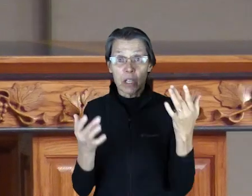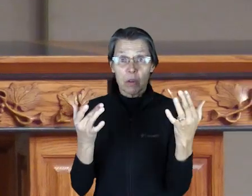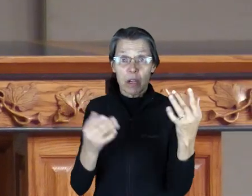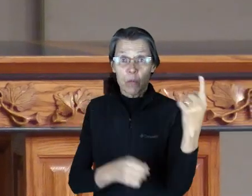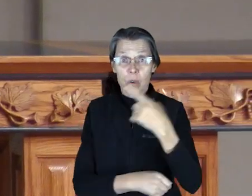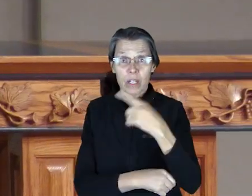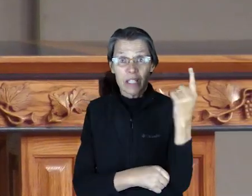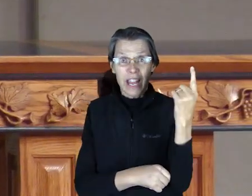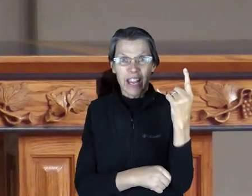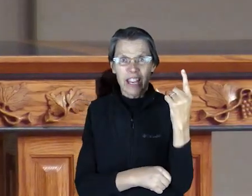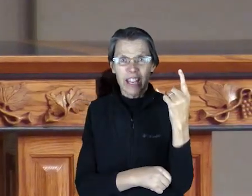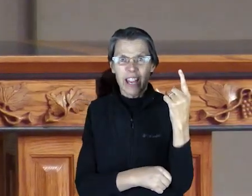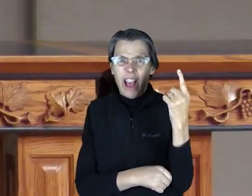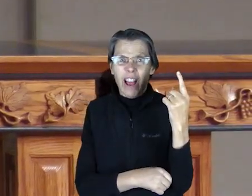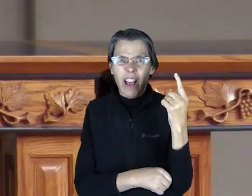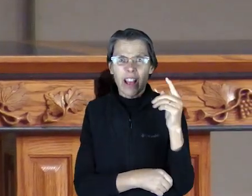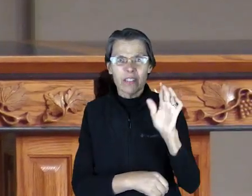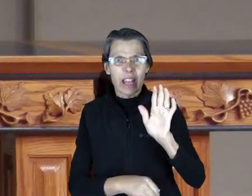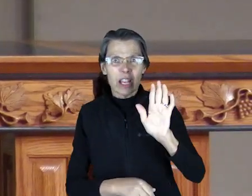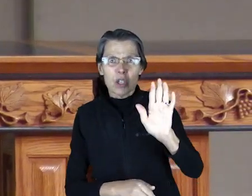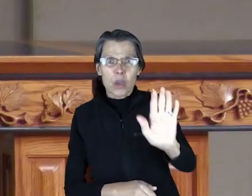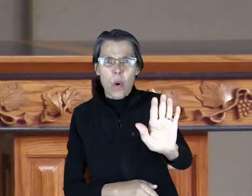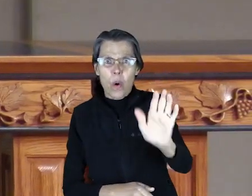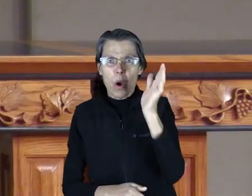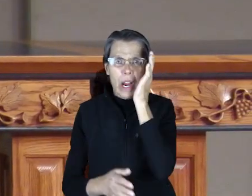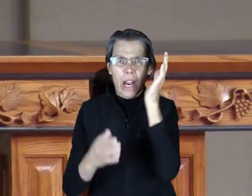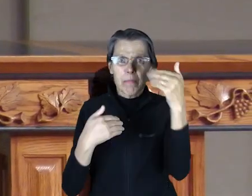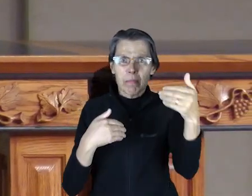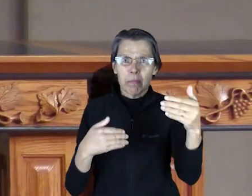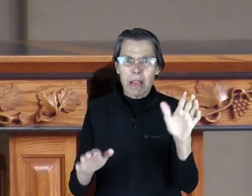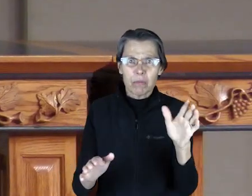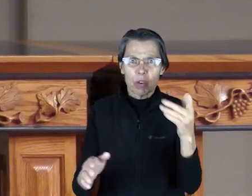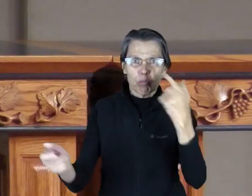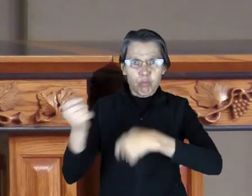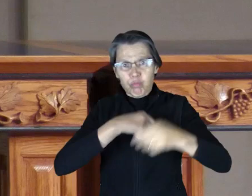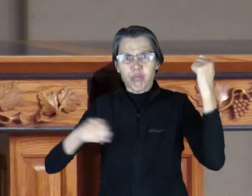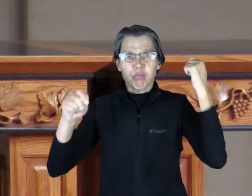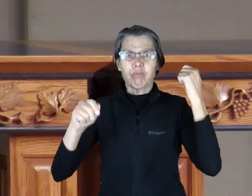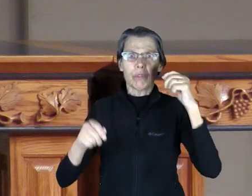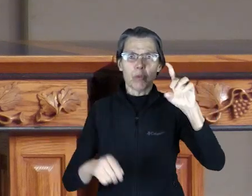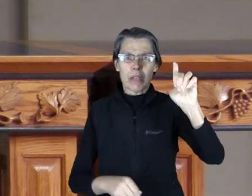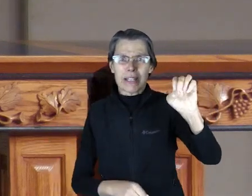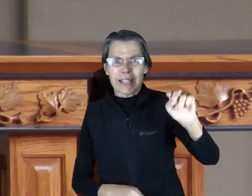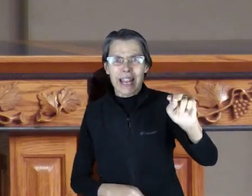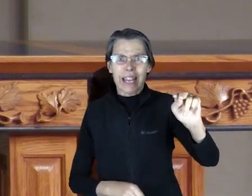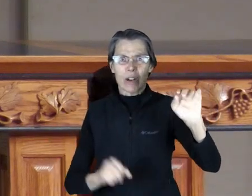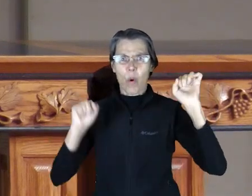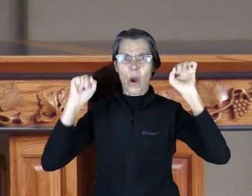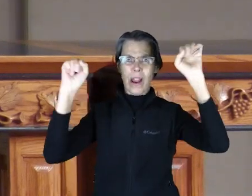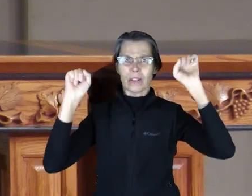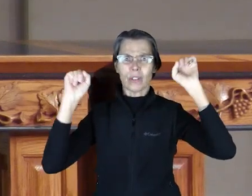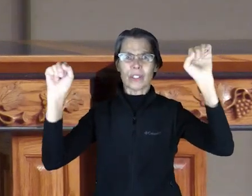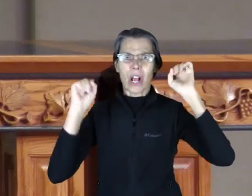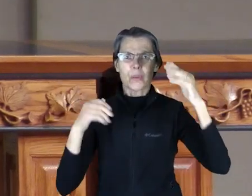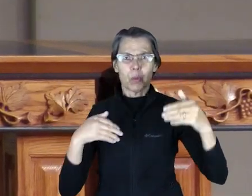start turning your room into a den or a workout place, like you're never going to move home and live.